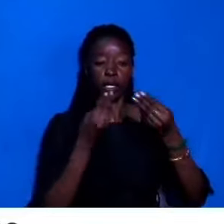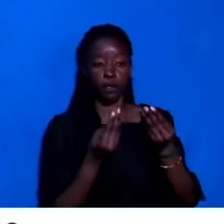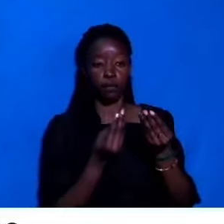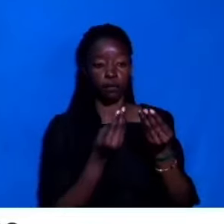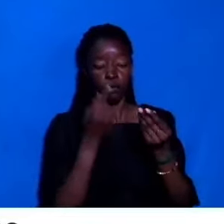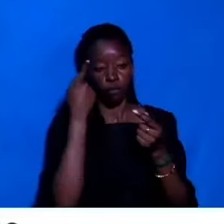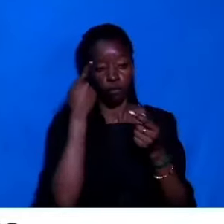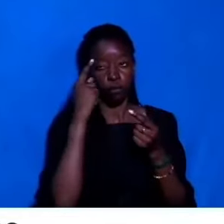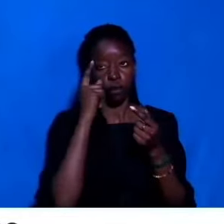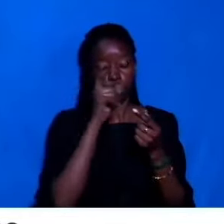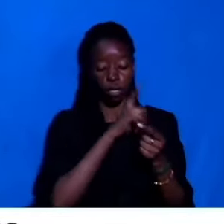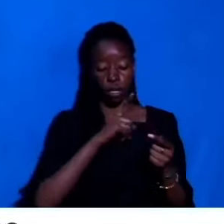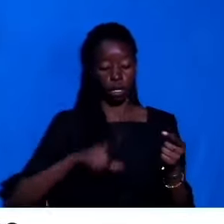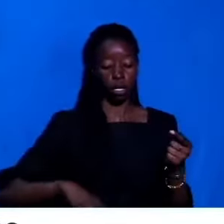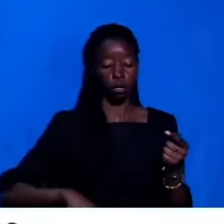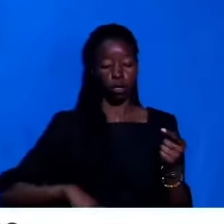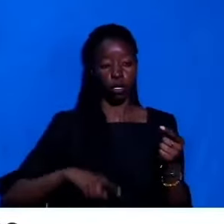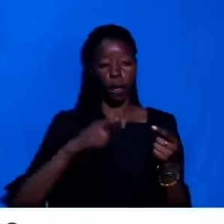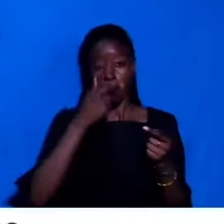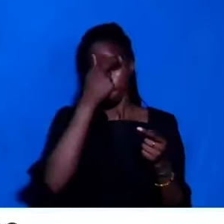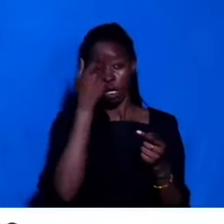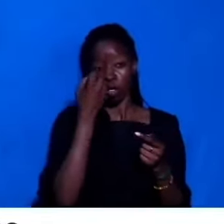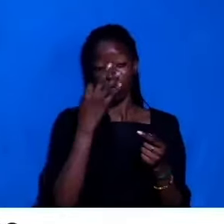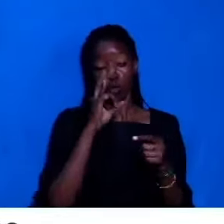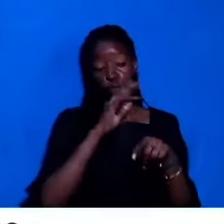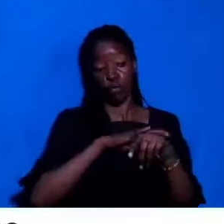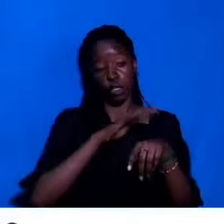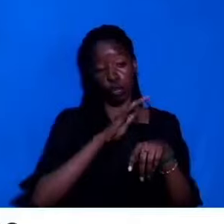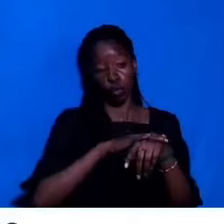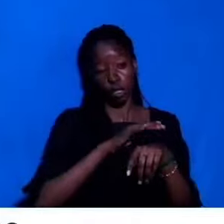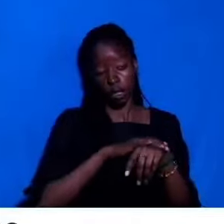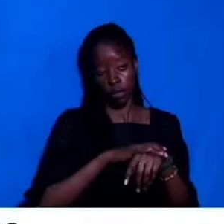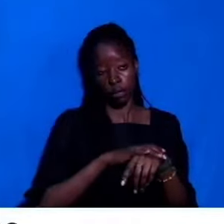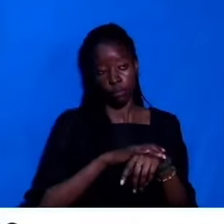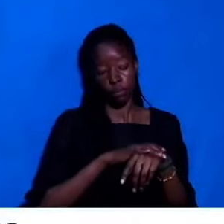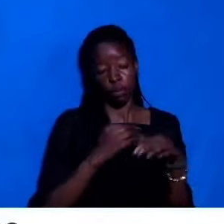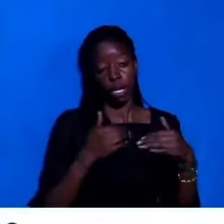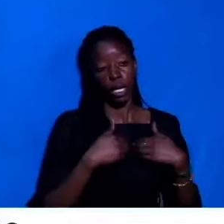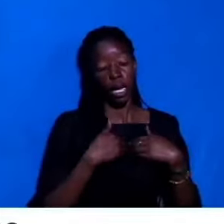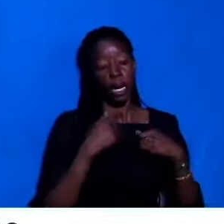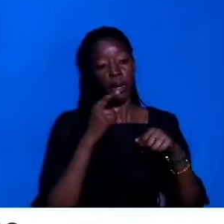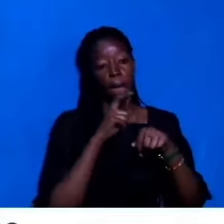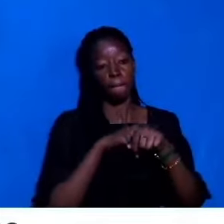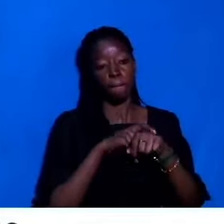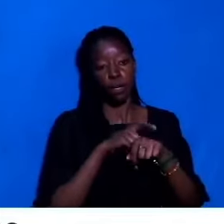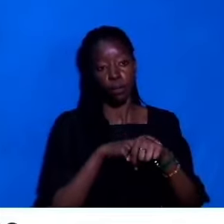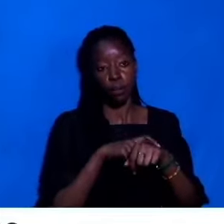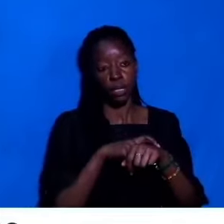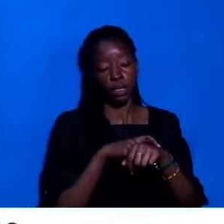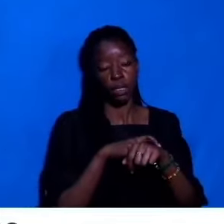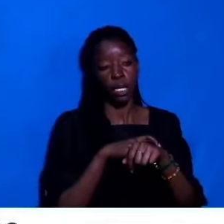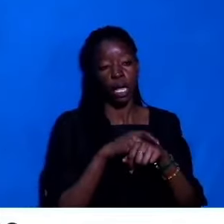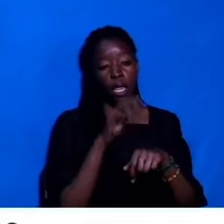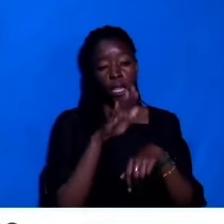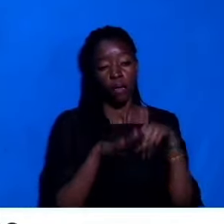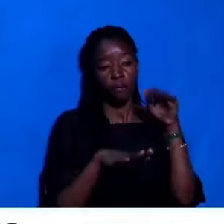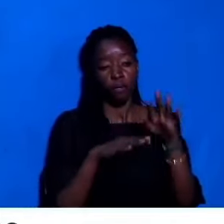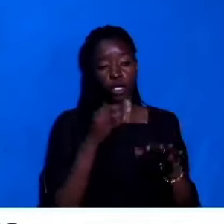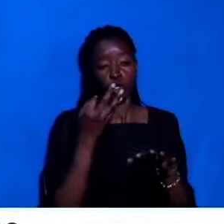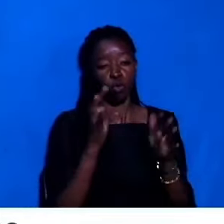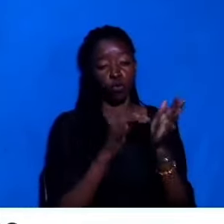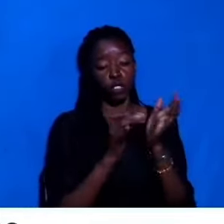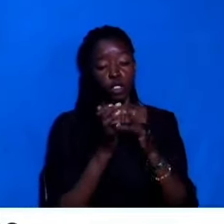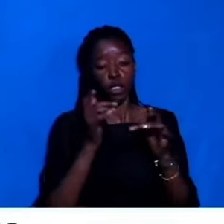his goodness? He came back. He had a moment. He came, the Bible says, at the feet of Jesus and thanked